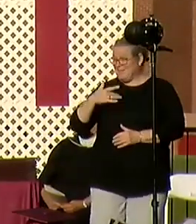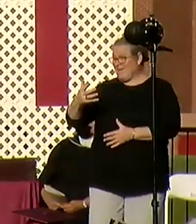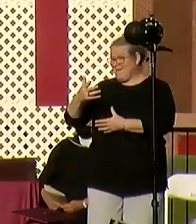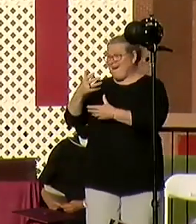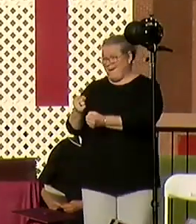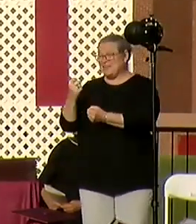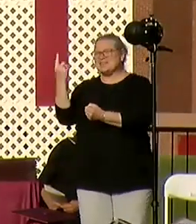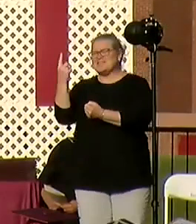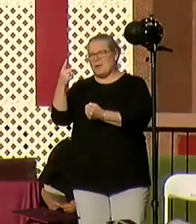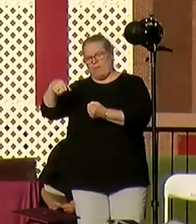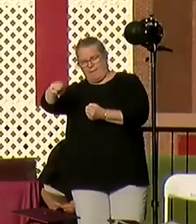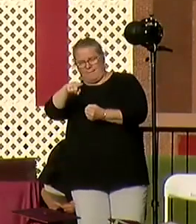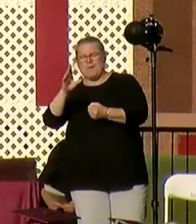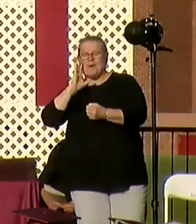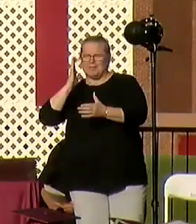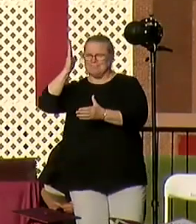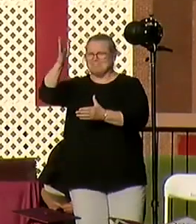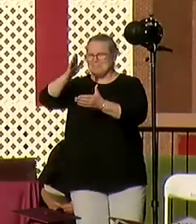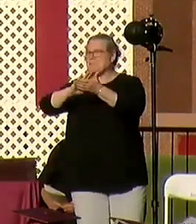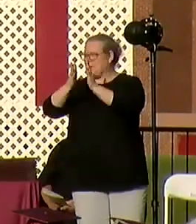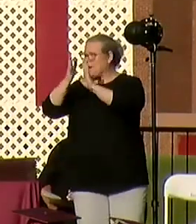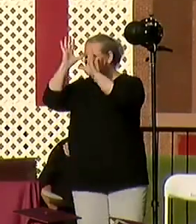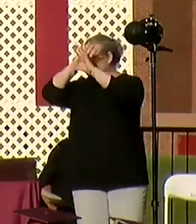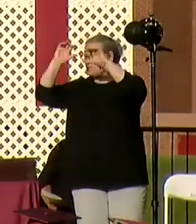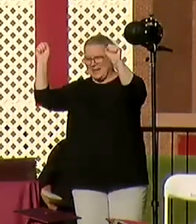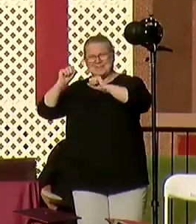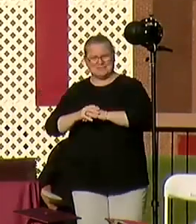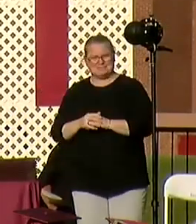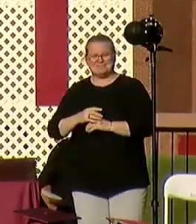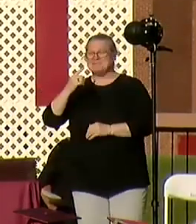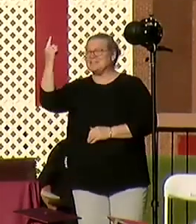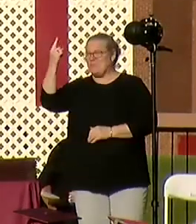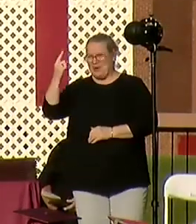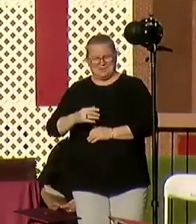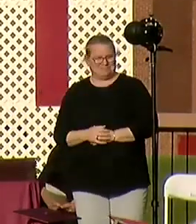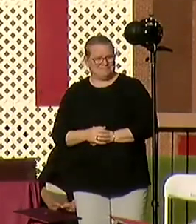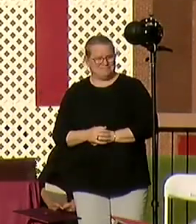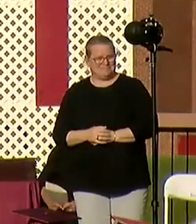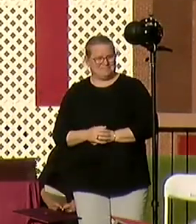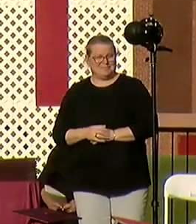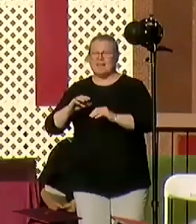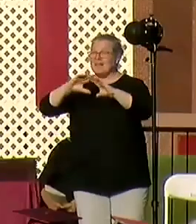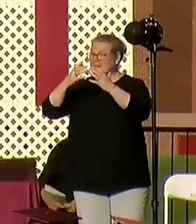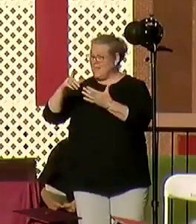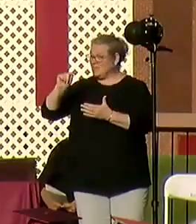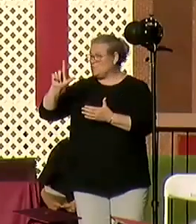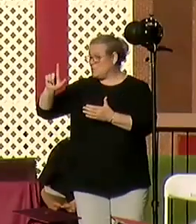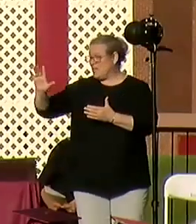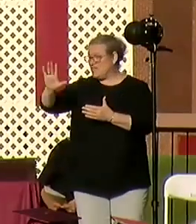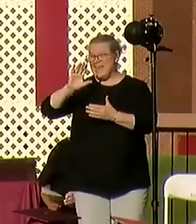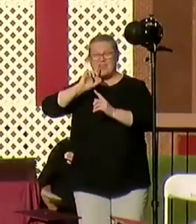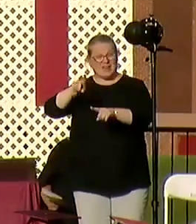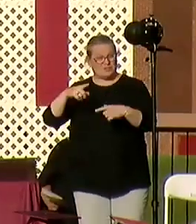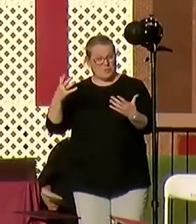be a superintendent of schools. Class of 21 responded with the following answers. Teachers and